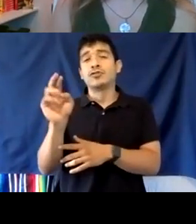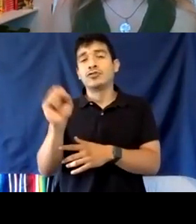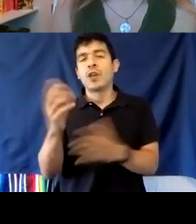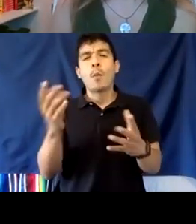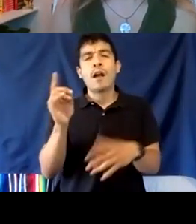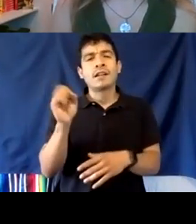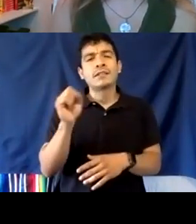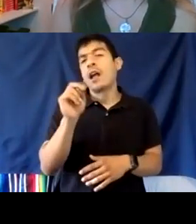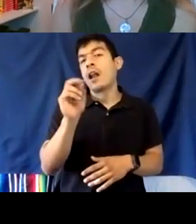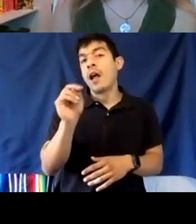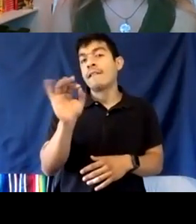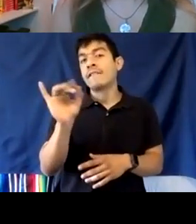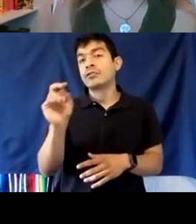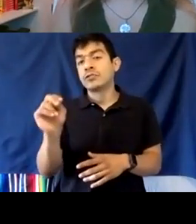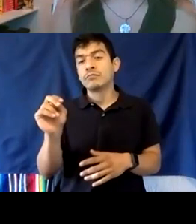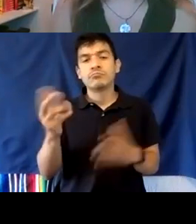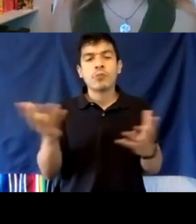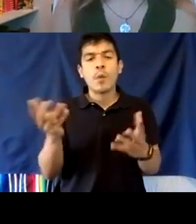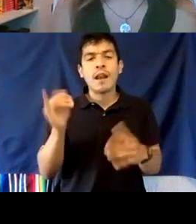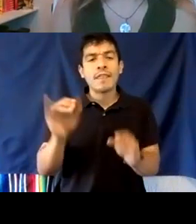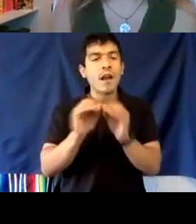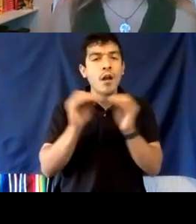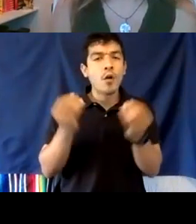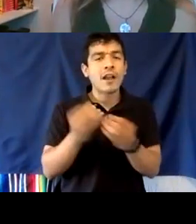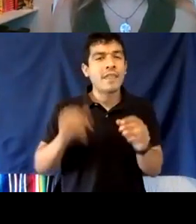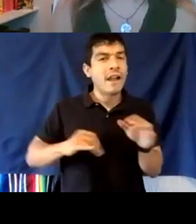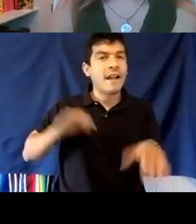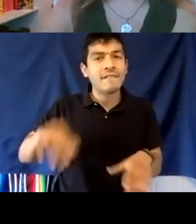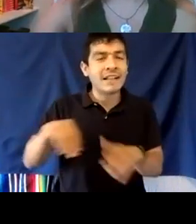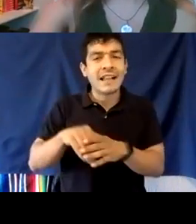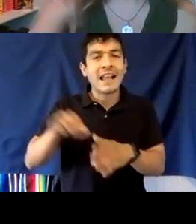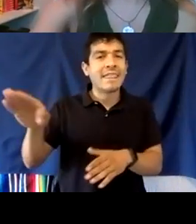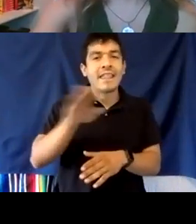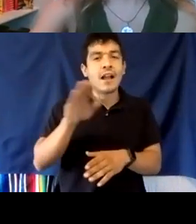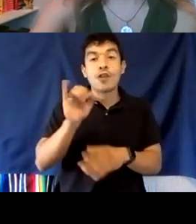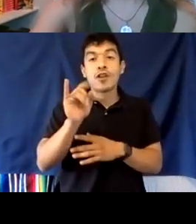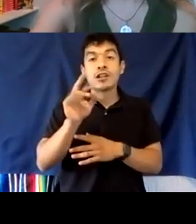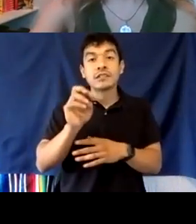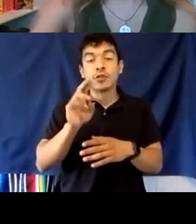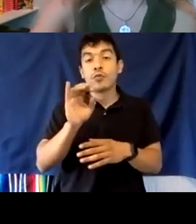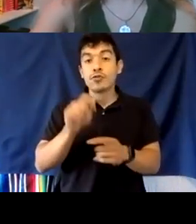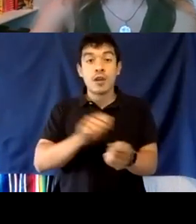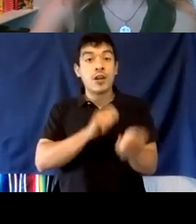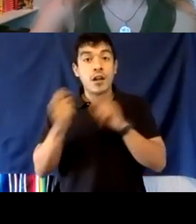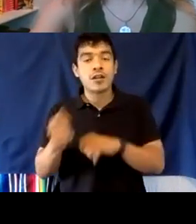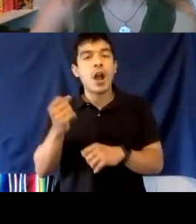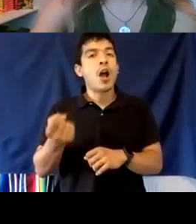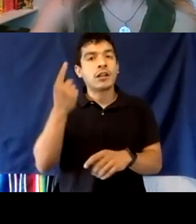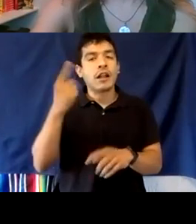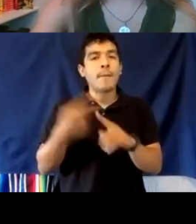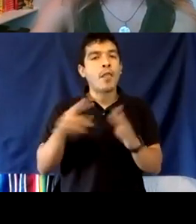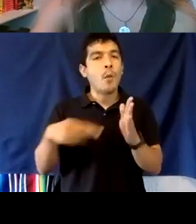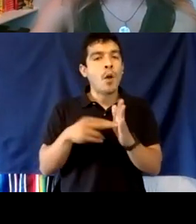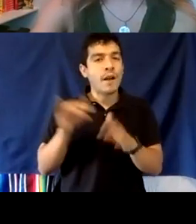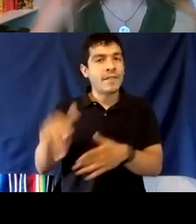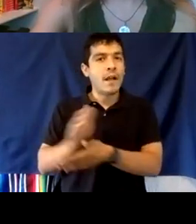you know, what have organizations that are invested in criminal justice reform understand now about the role of nonfiction, or how have they